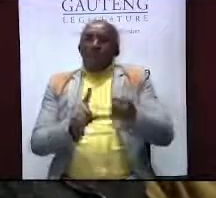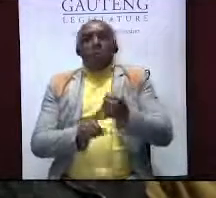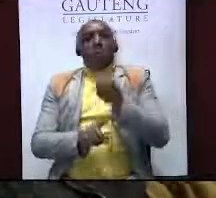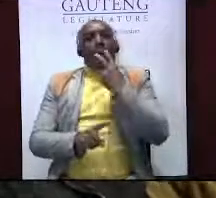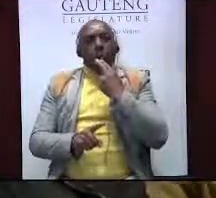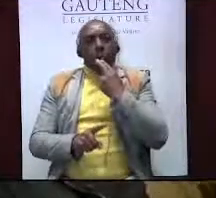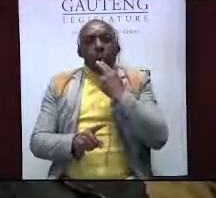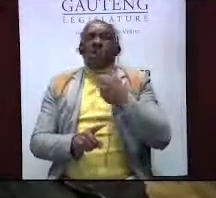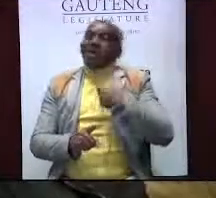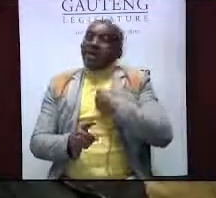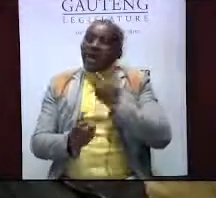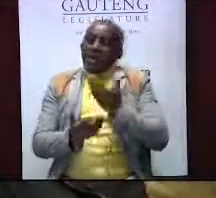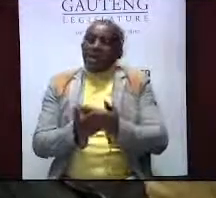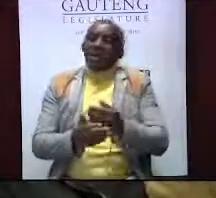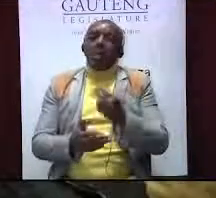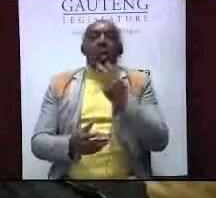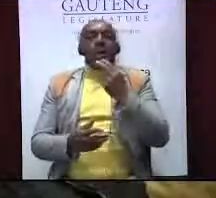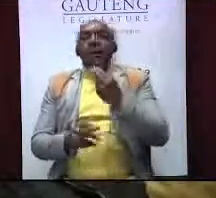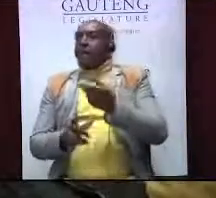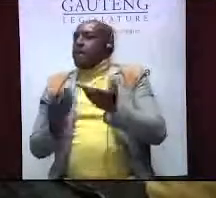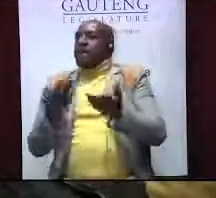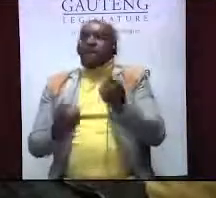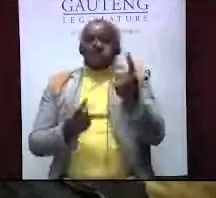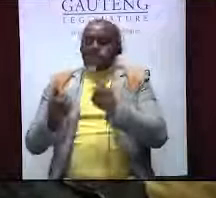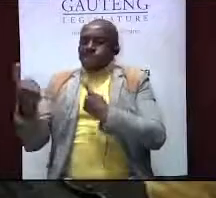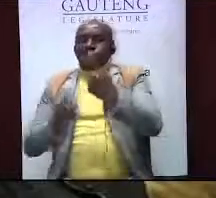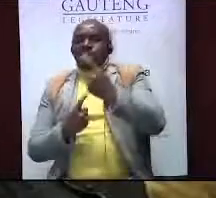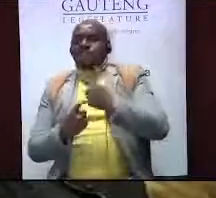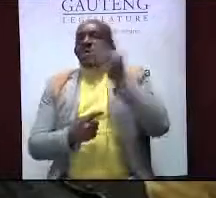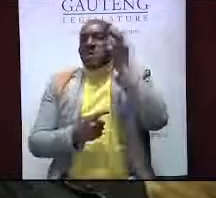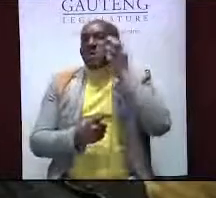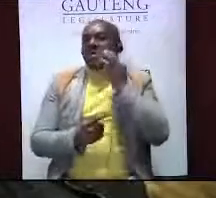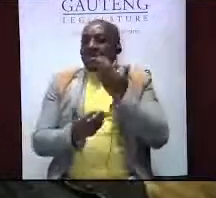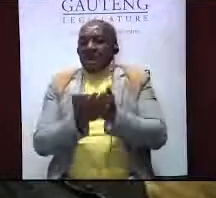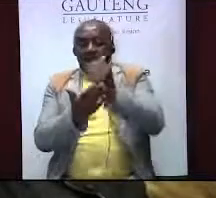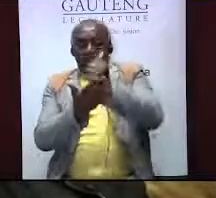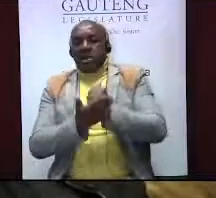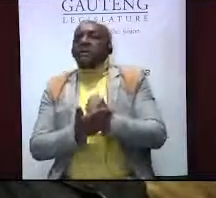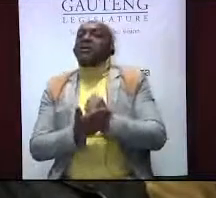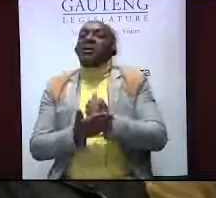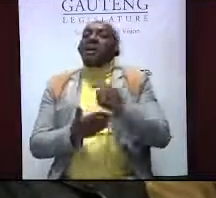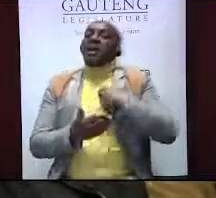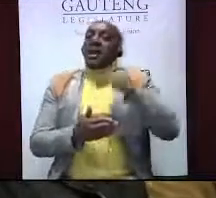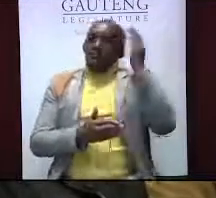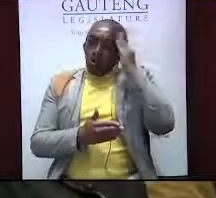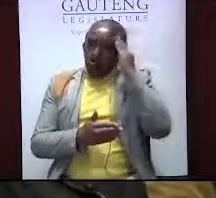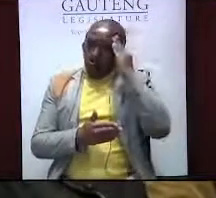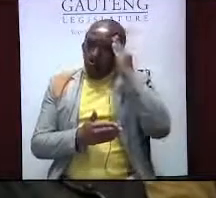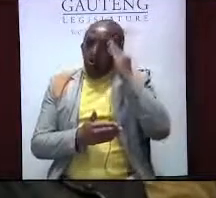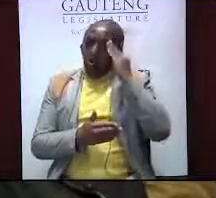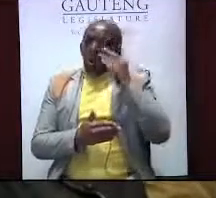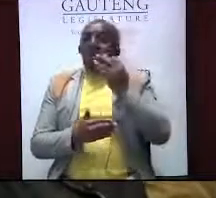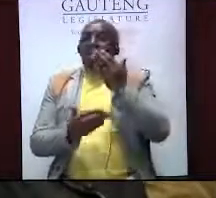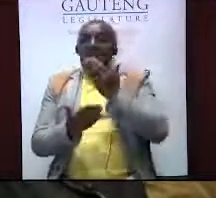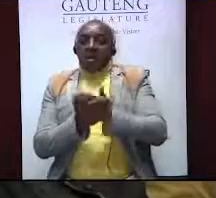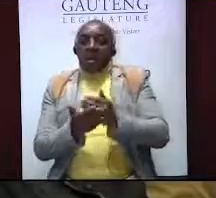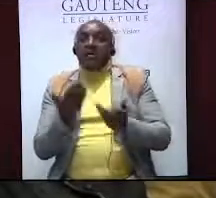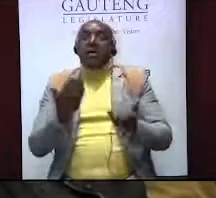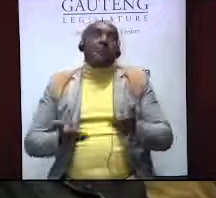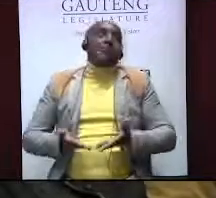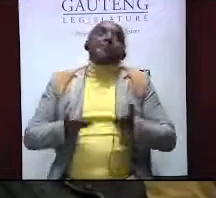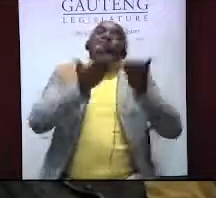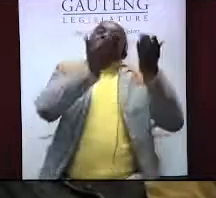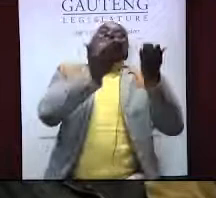barijina kungutwan. Ribisa Kaliden, ribisa Atrichville. Come and help us. Raimel wakam. Then from there we know hore. Jana emela ribisa benongo